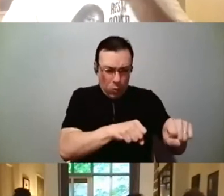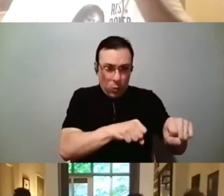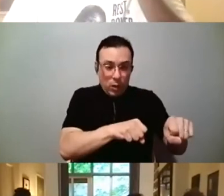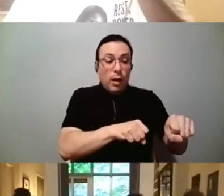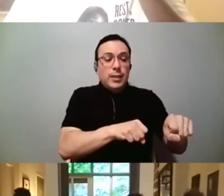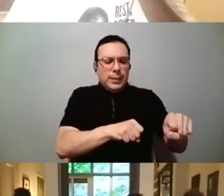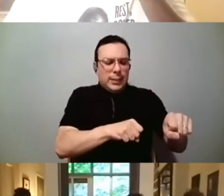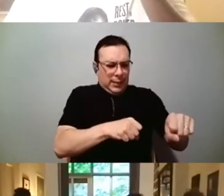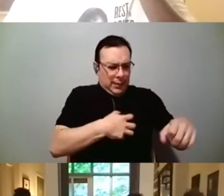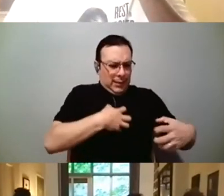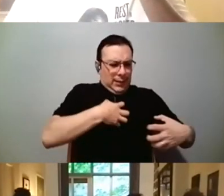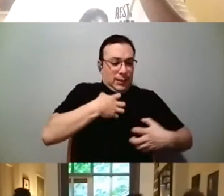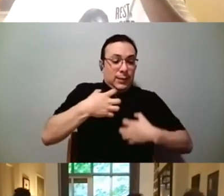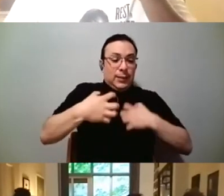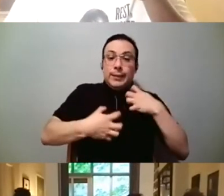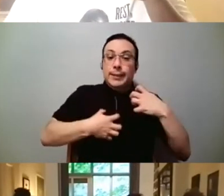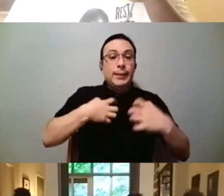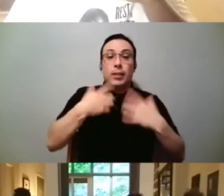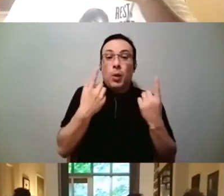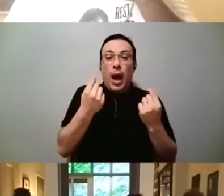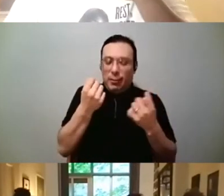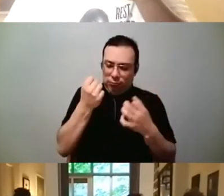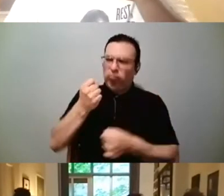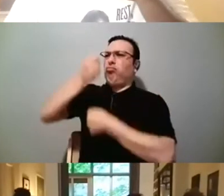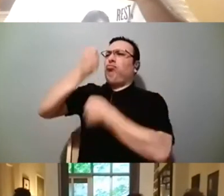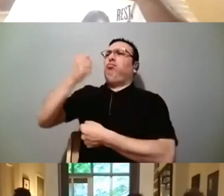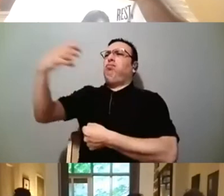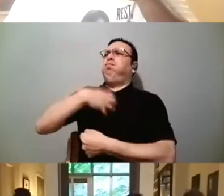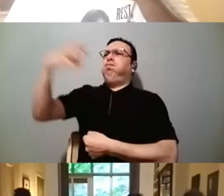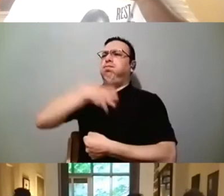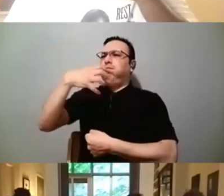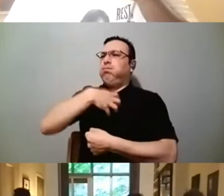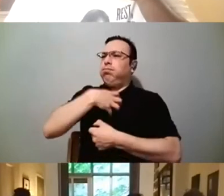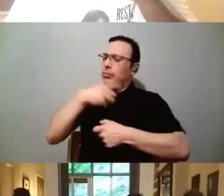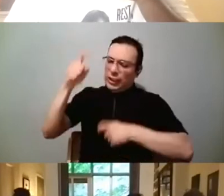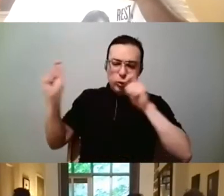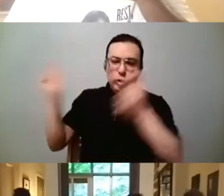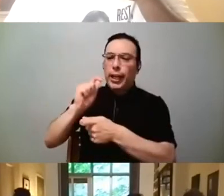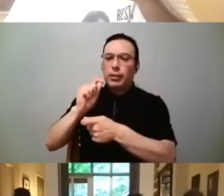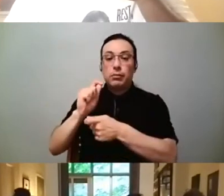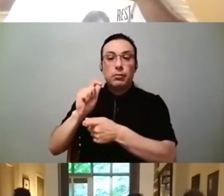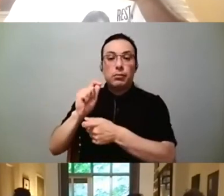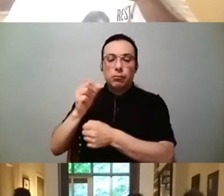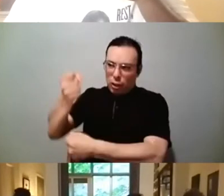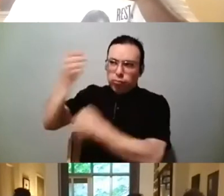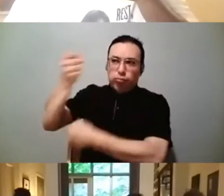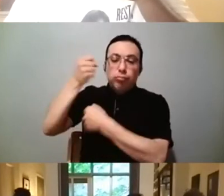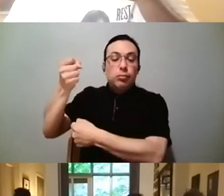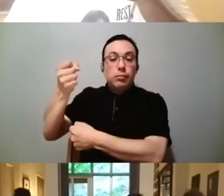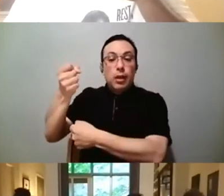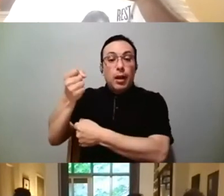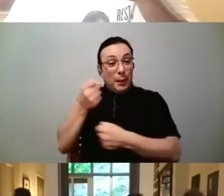That I can't let go of and yet it requires beauty and joy, which is.